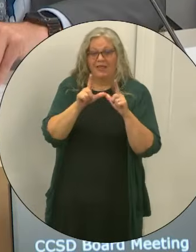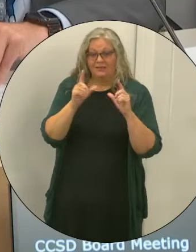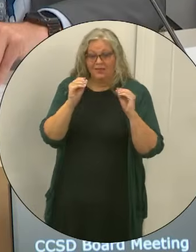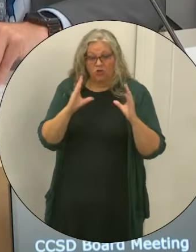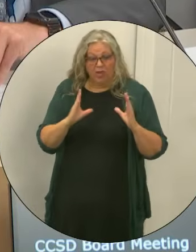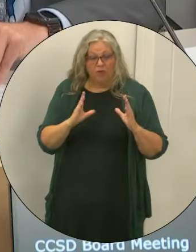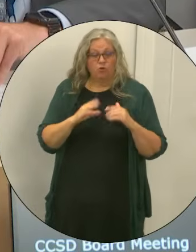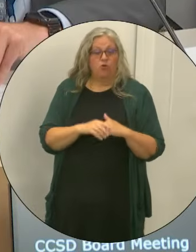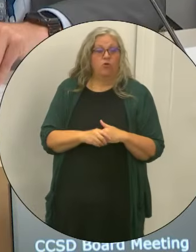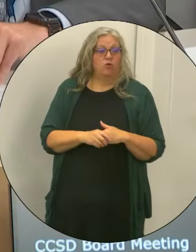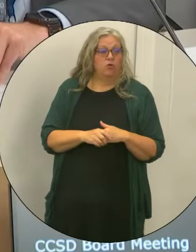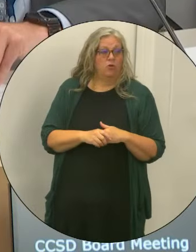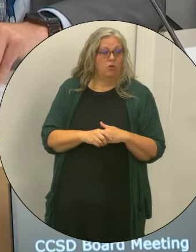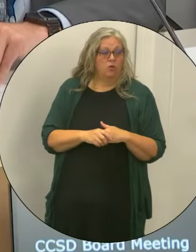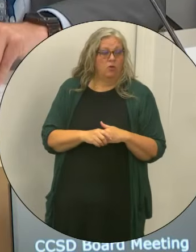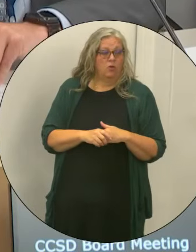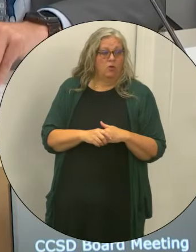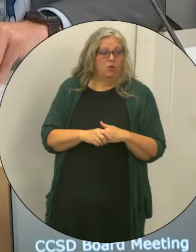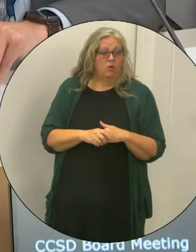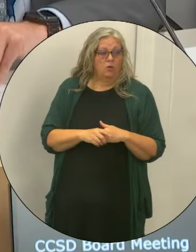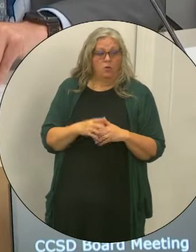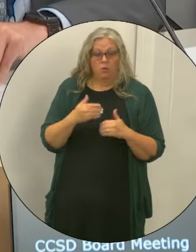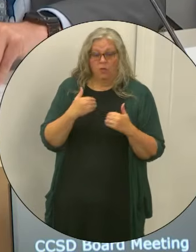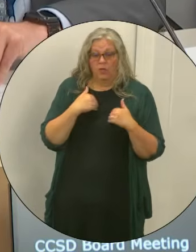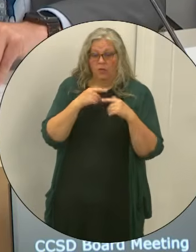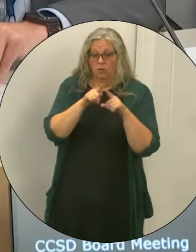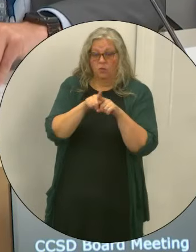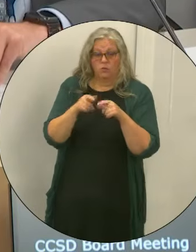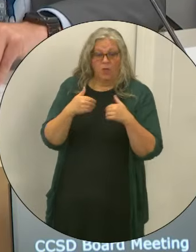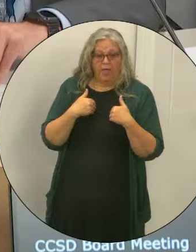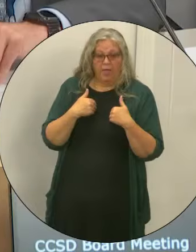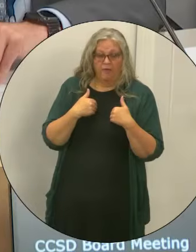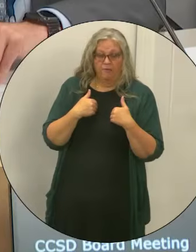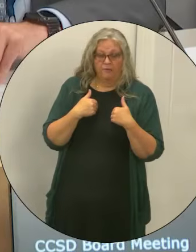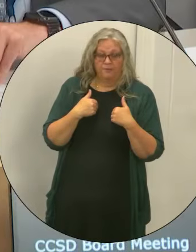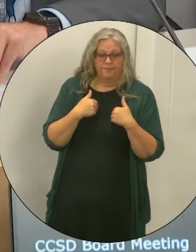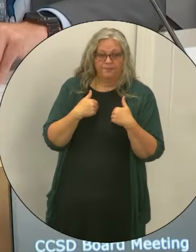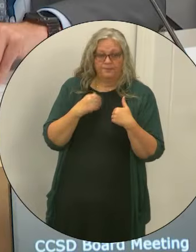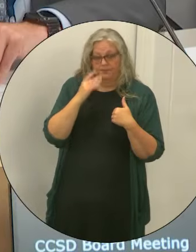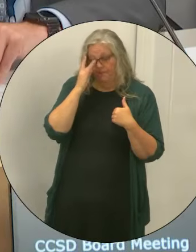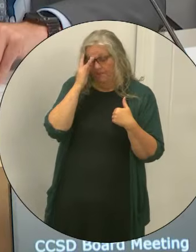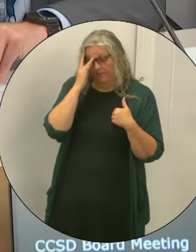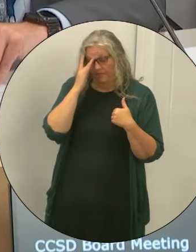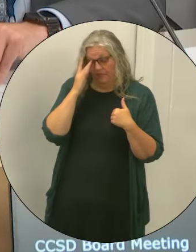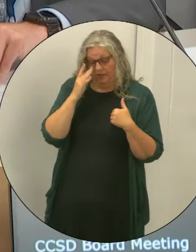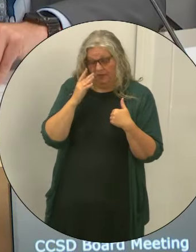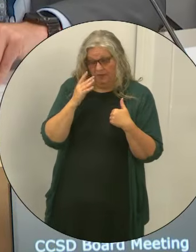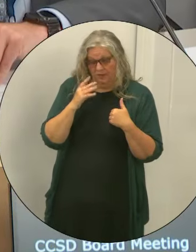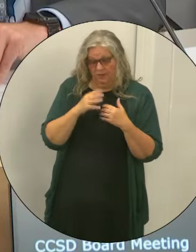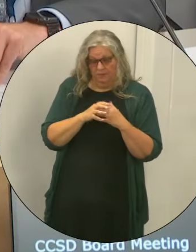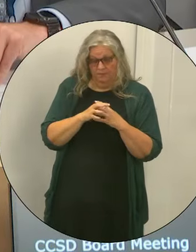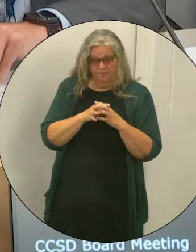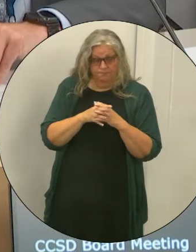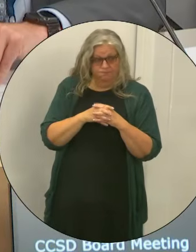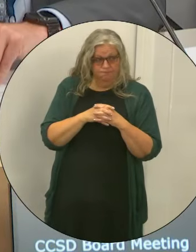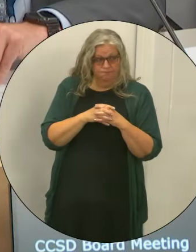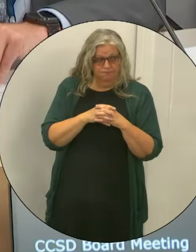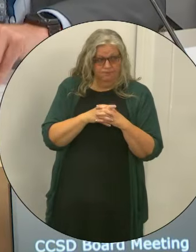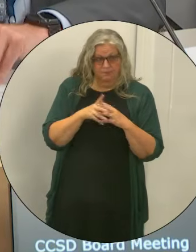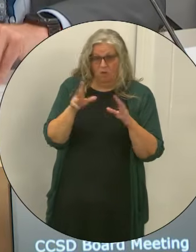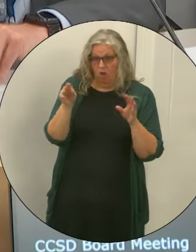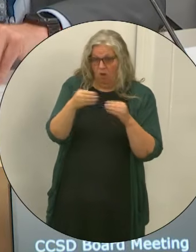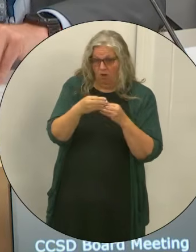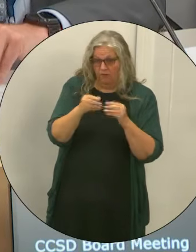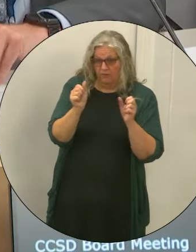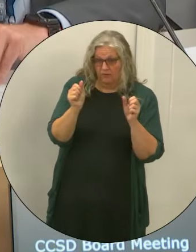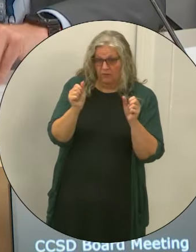educators. We even had some, I would say, office staff